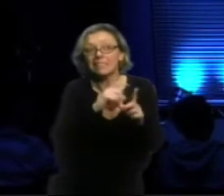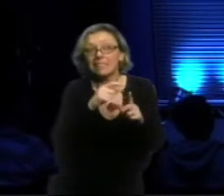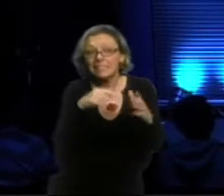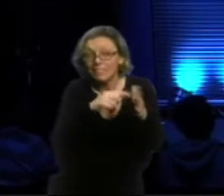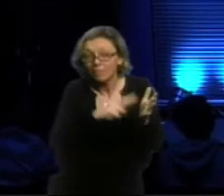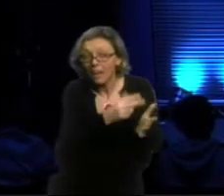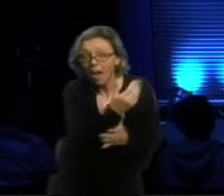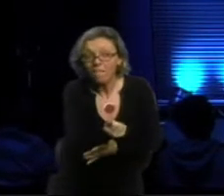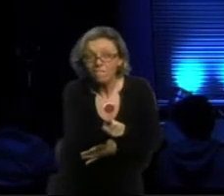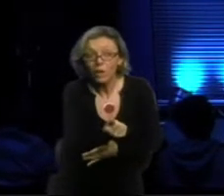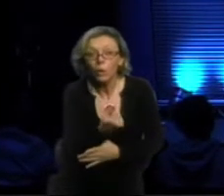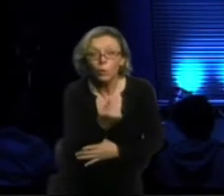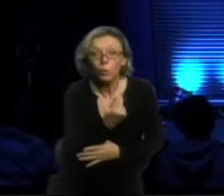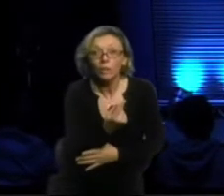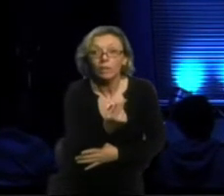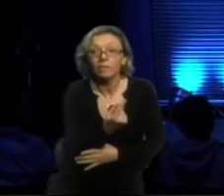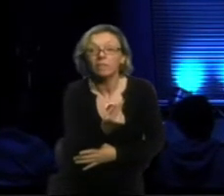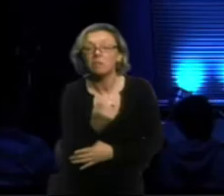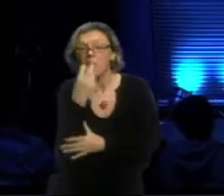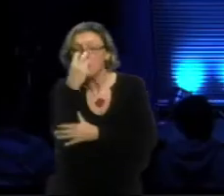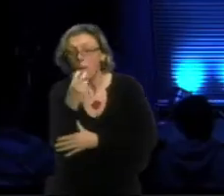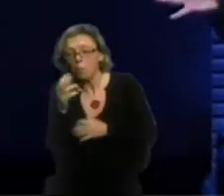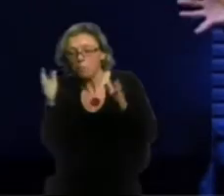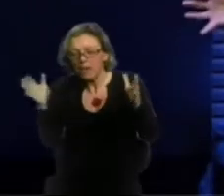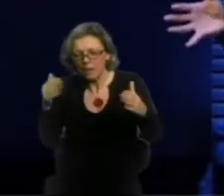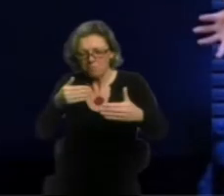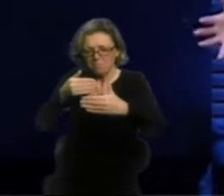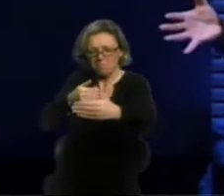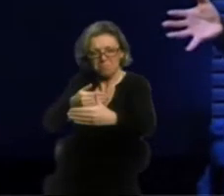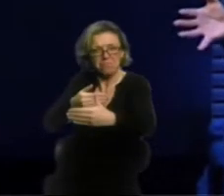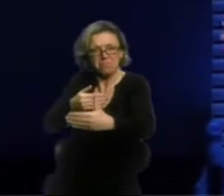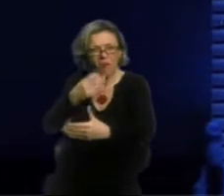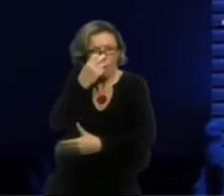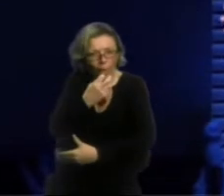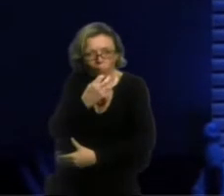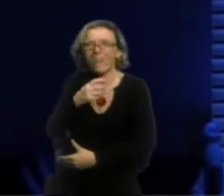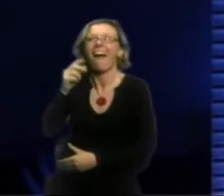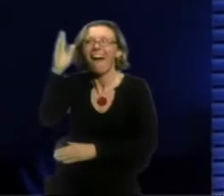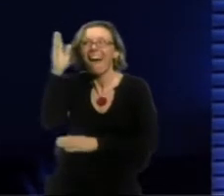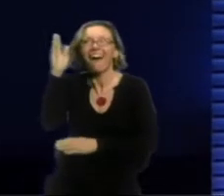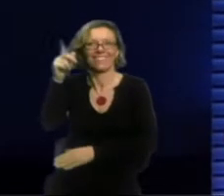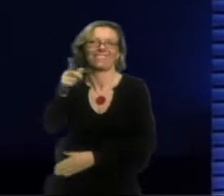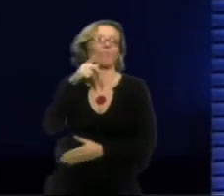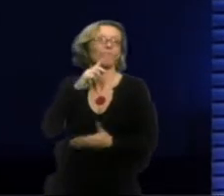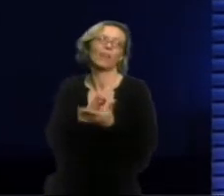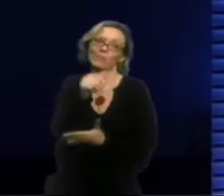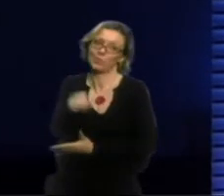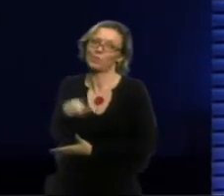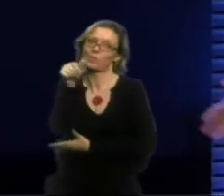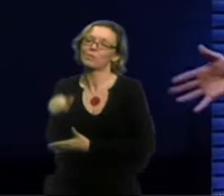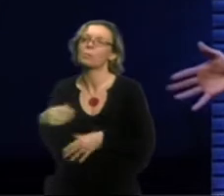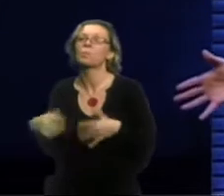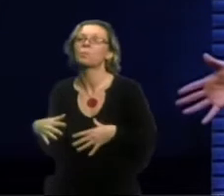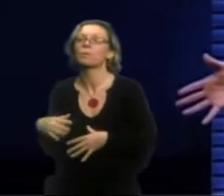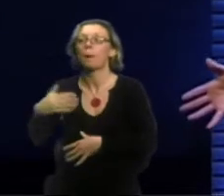Hey, okay, who's got a CRT? An old big glass tube? Real students, excellent, okay. Who's